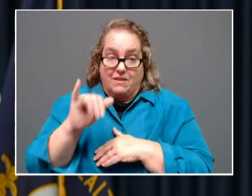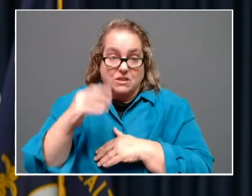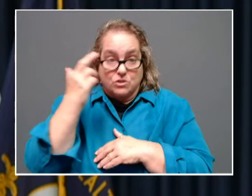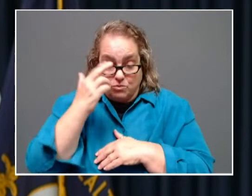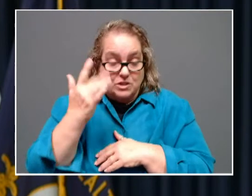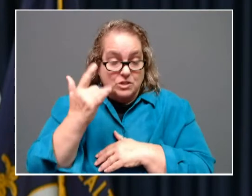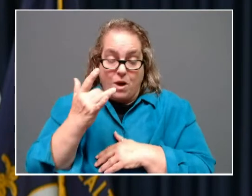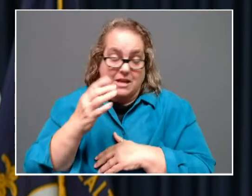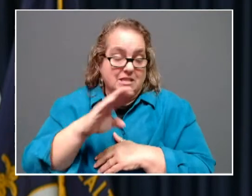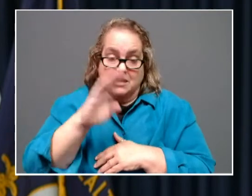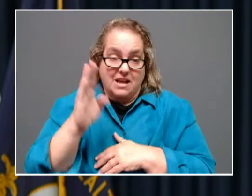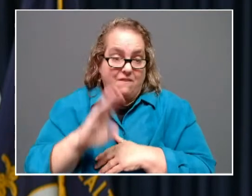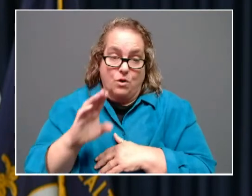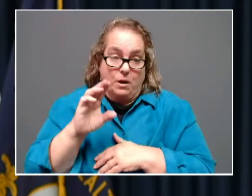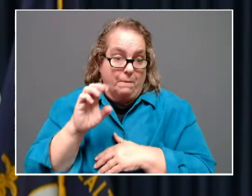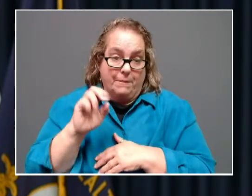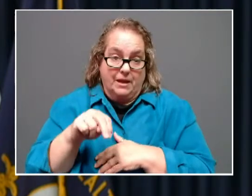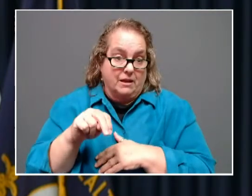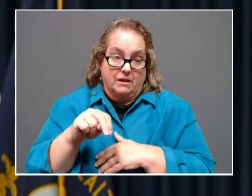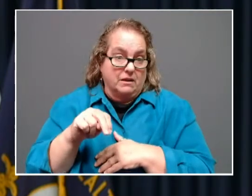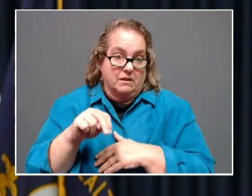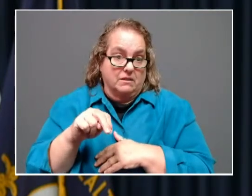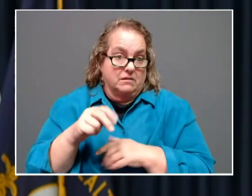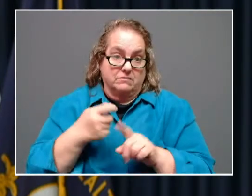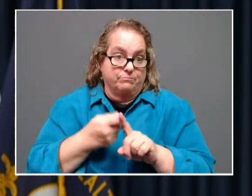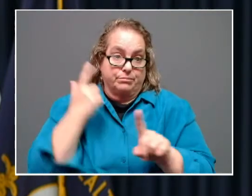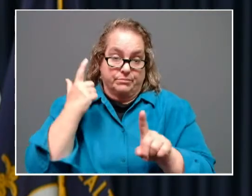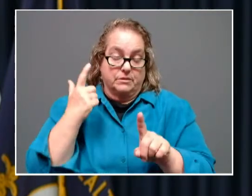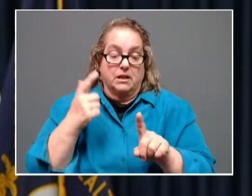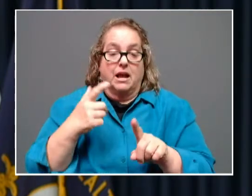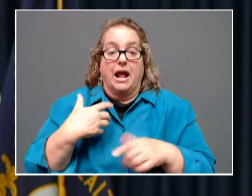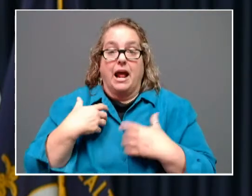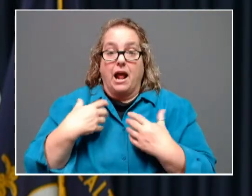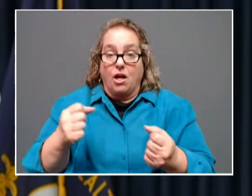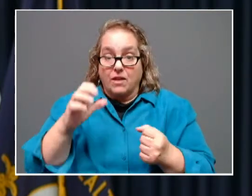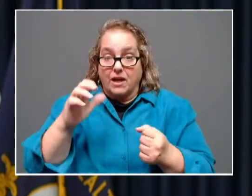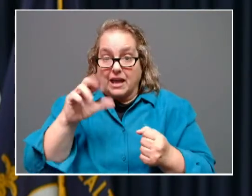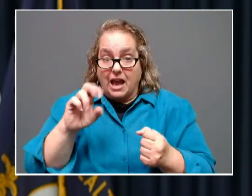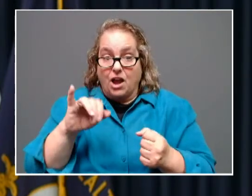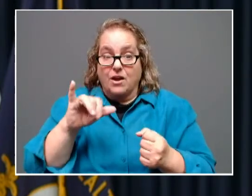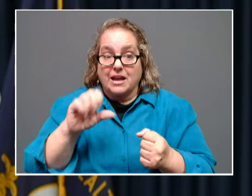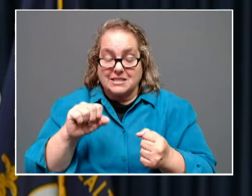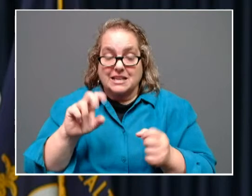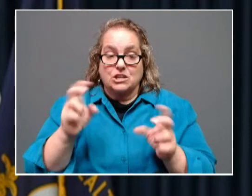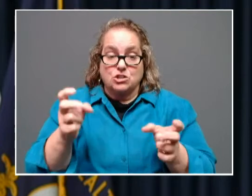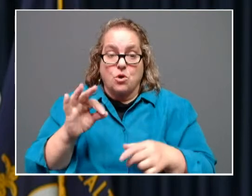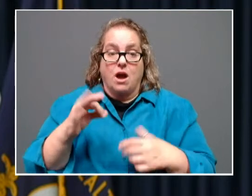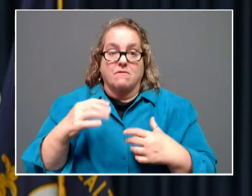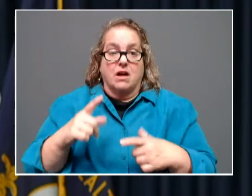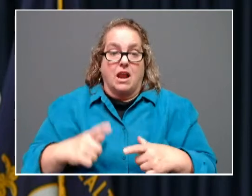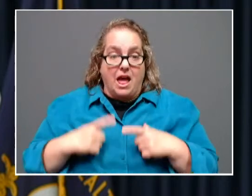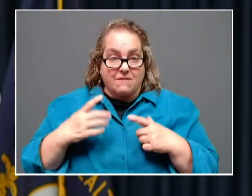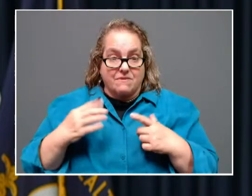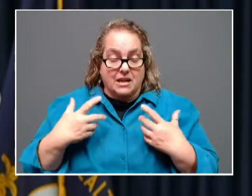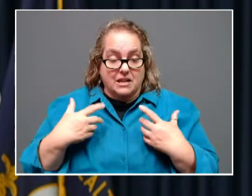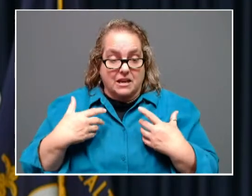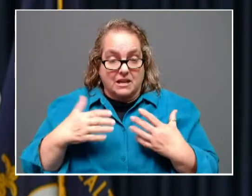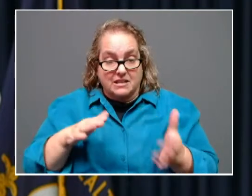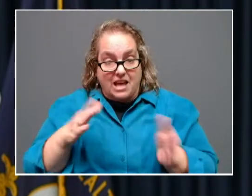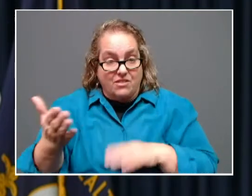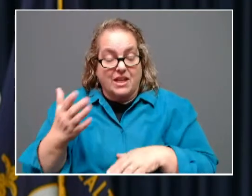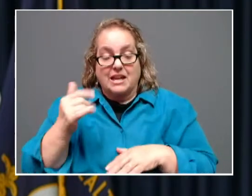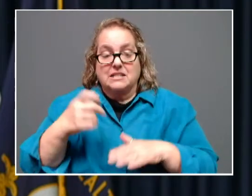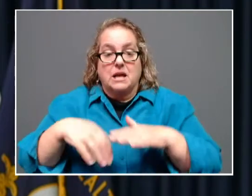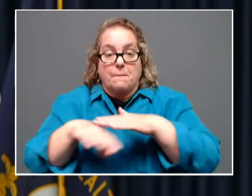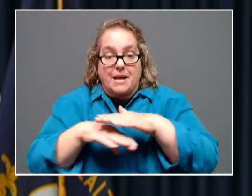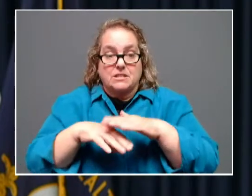been undone. Healthcare is an issue of life and death. It is a basic human right. And